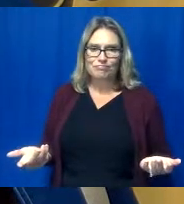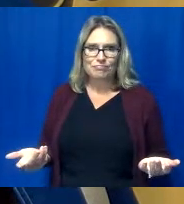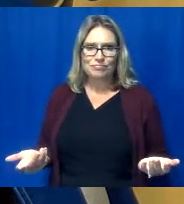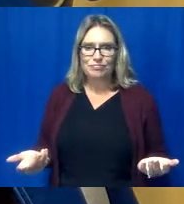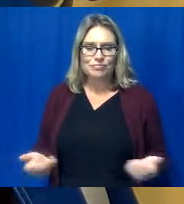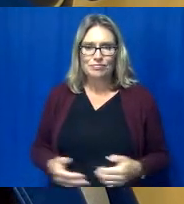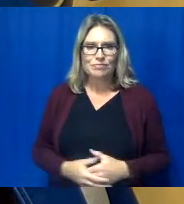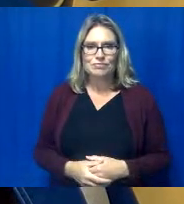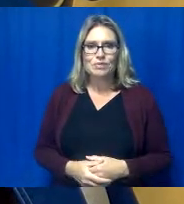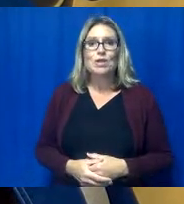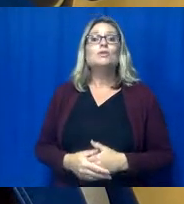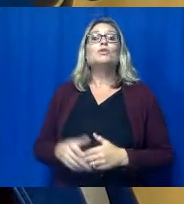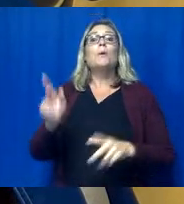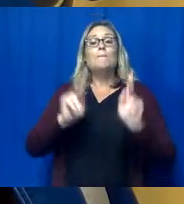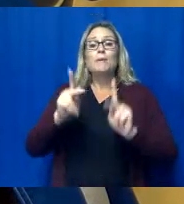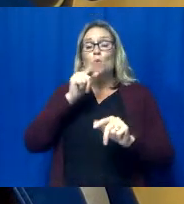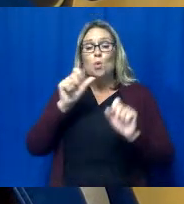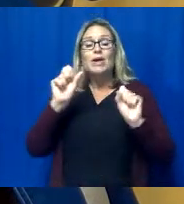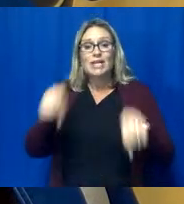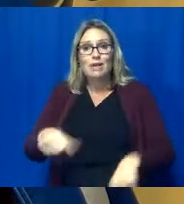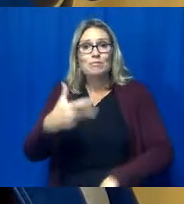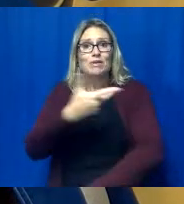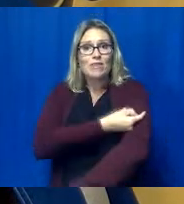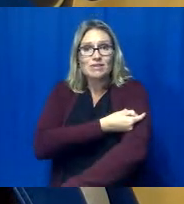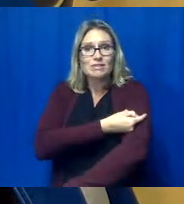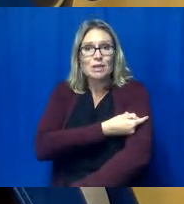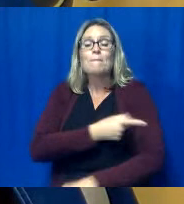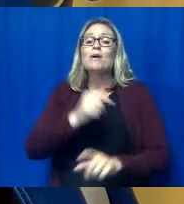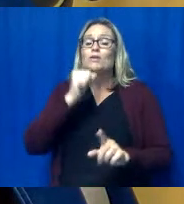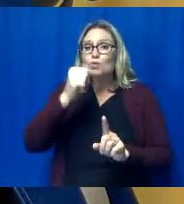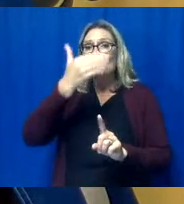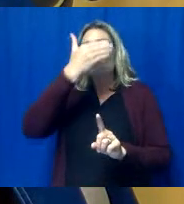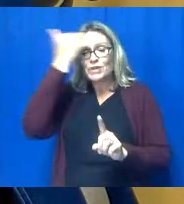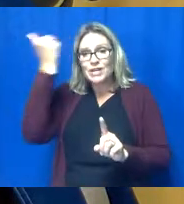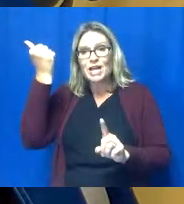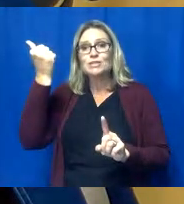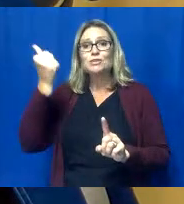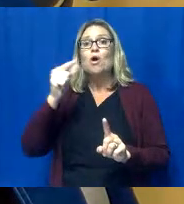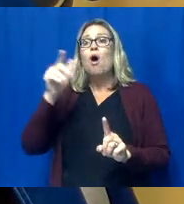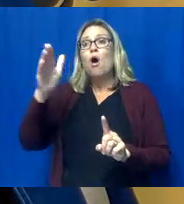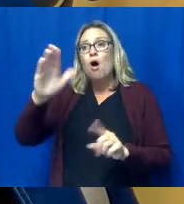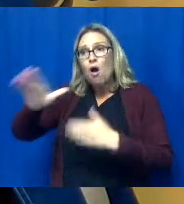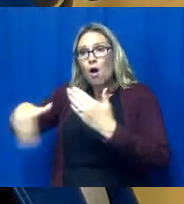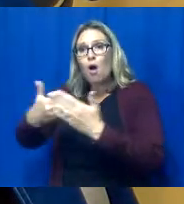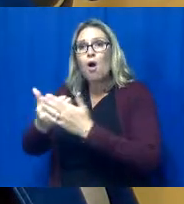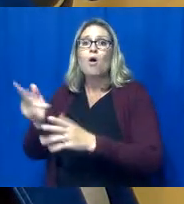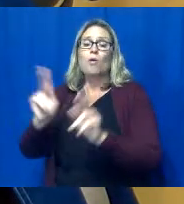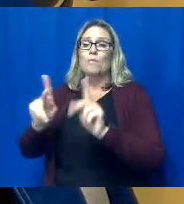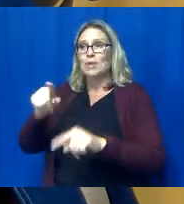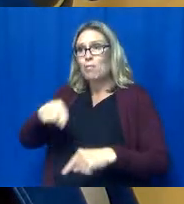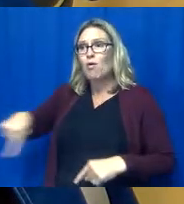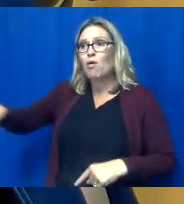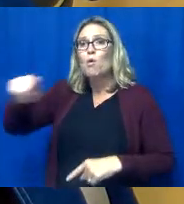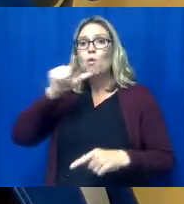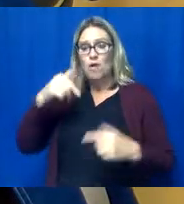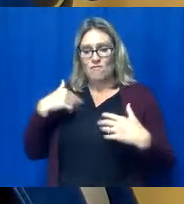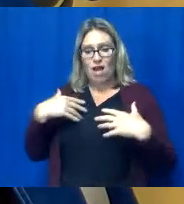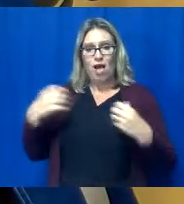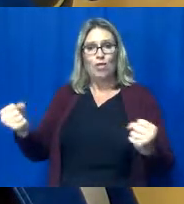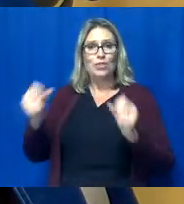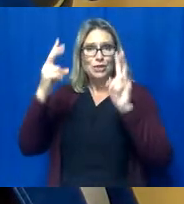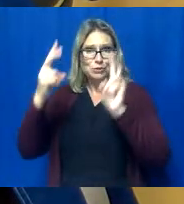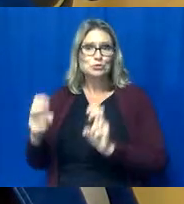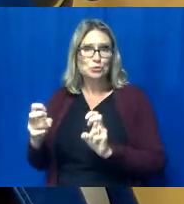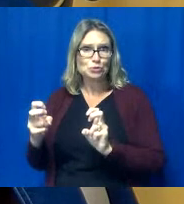be vaccinated is don't forget all of the patients that have health challenges and